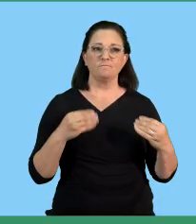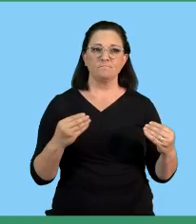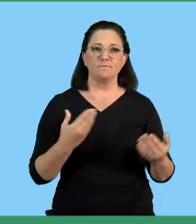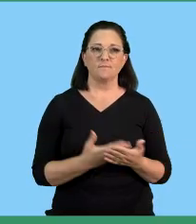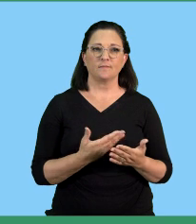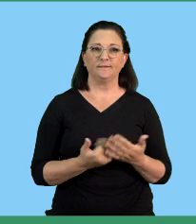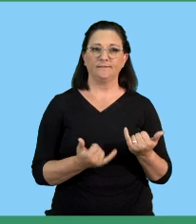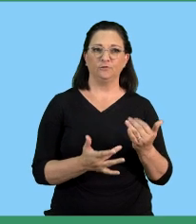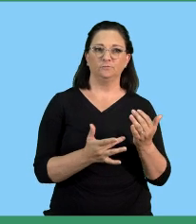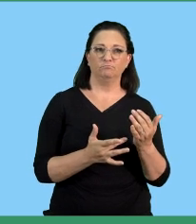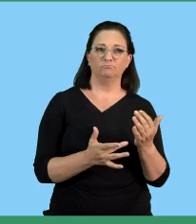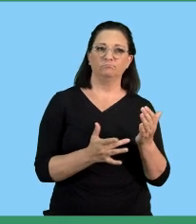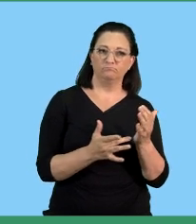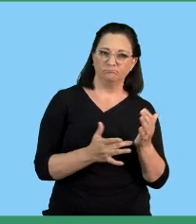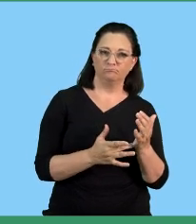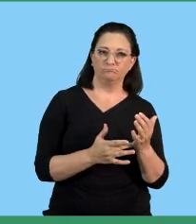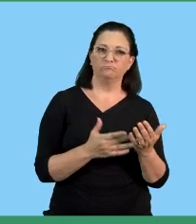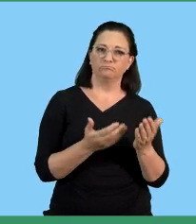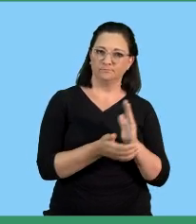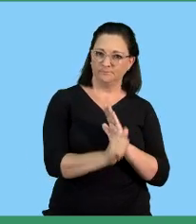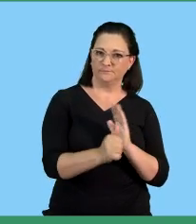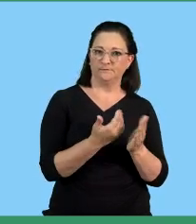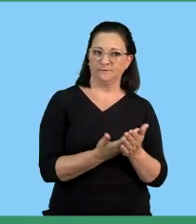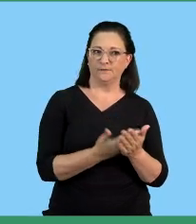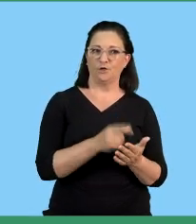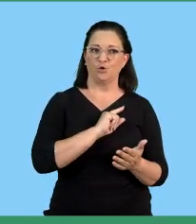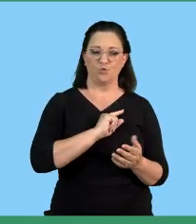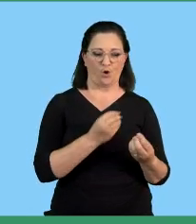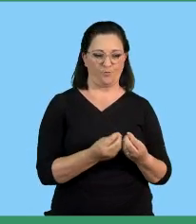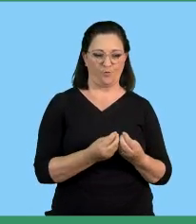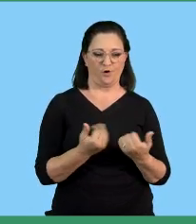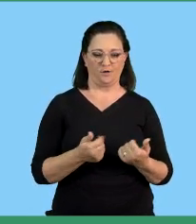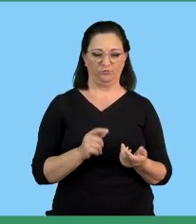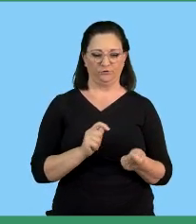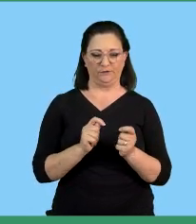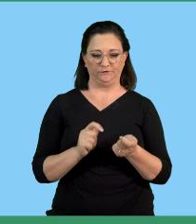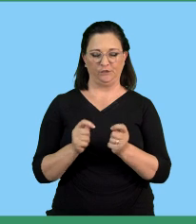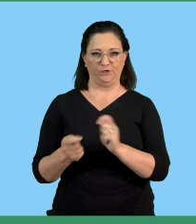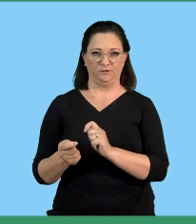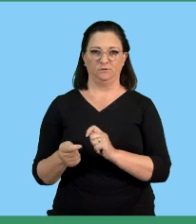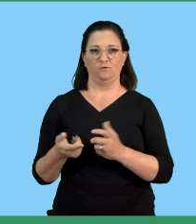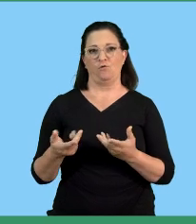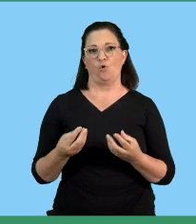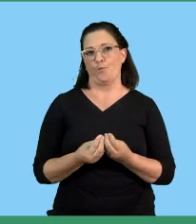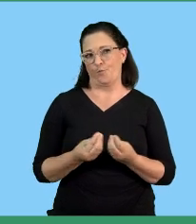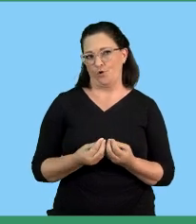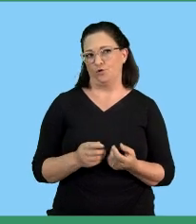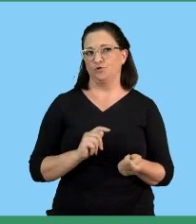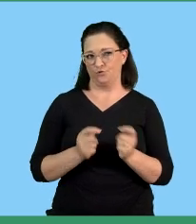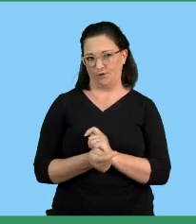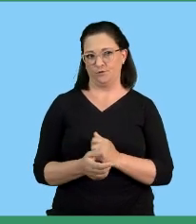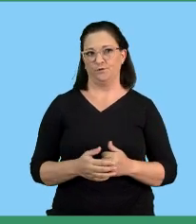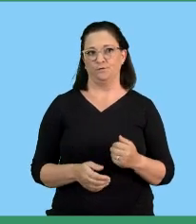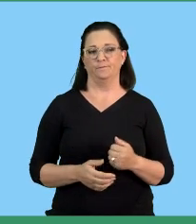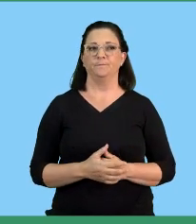Businesses gain more technological capabilities through product modification because we are changing or modifying